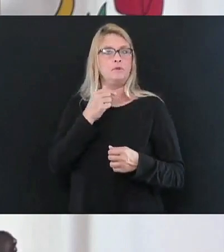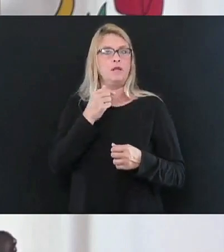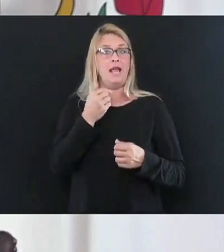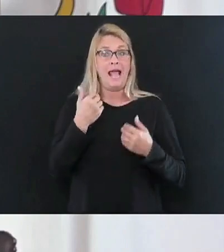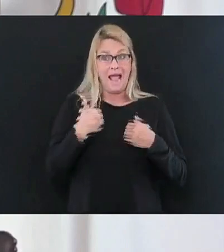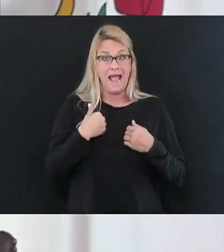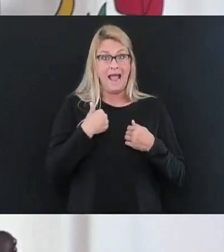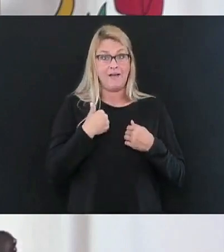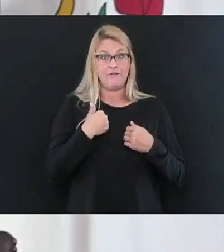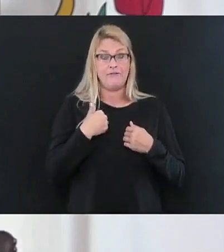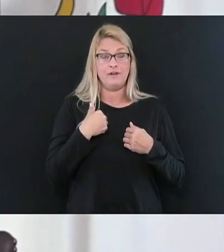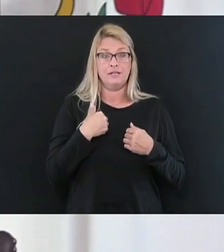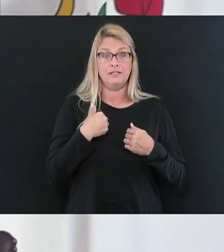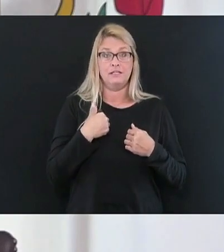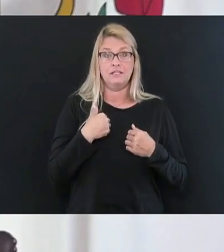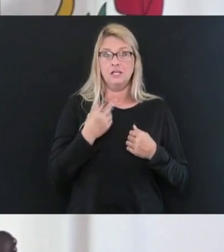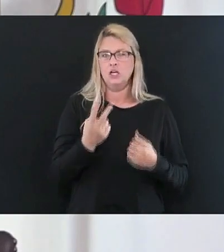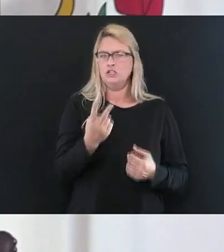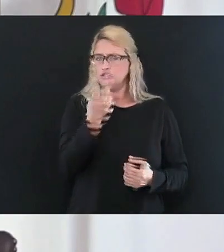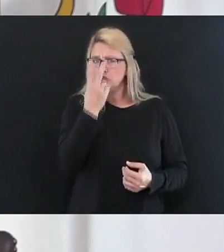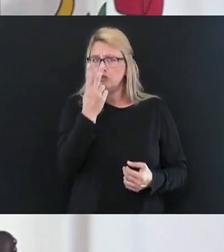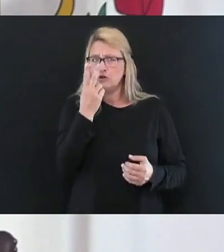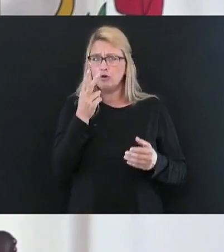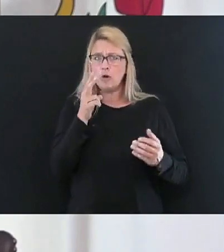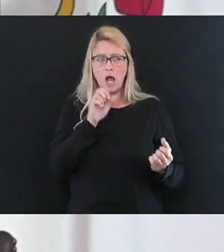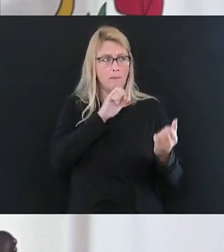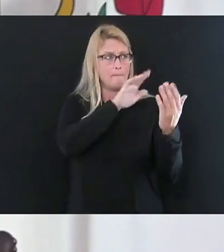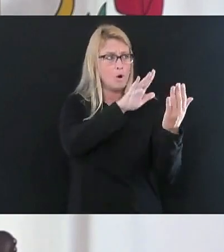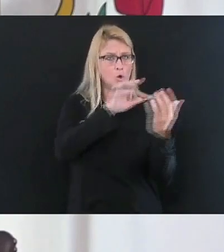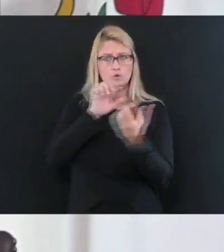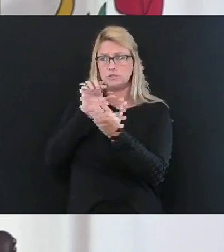different ways or mechanisms to